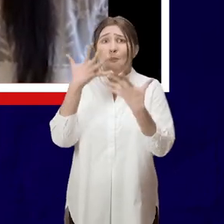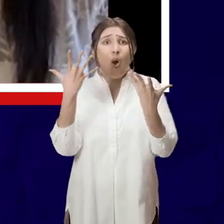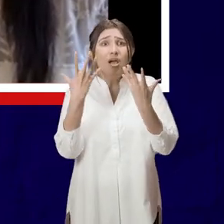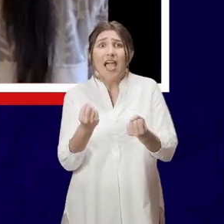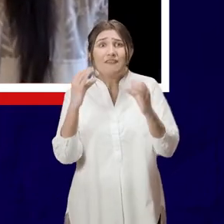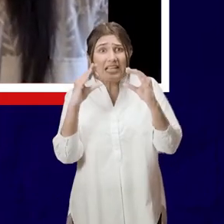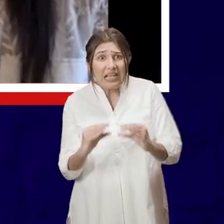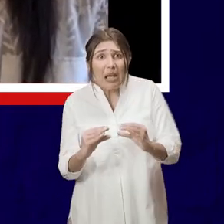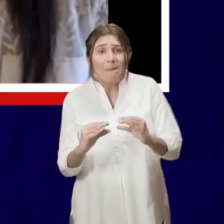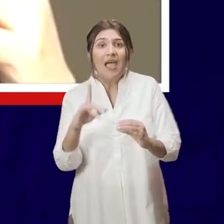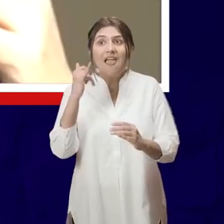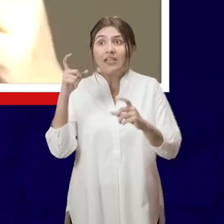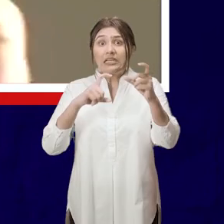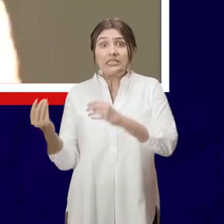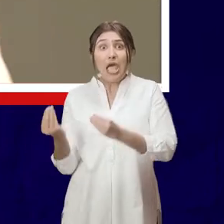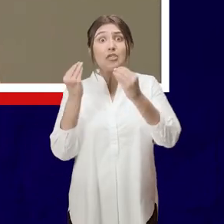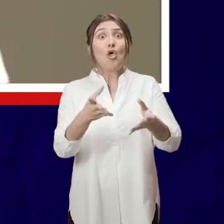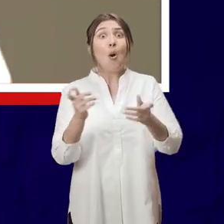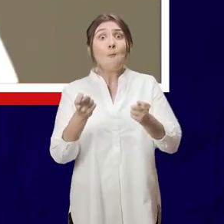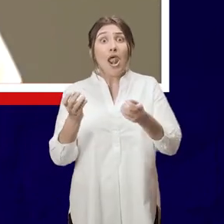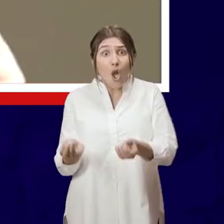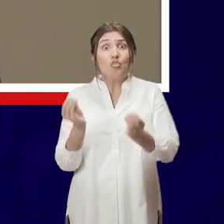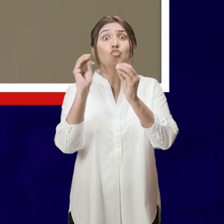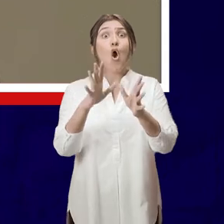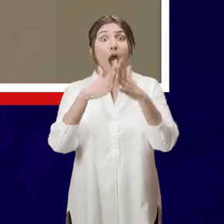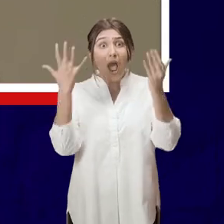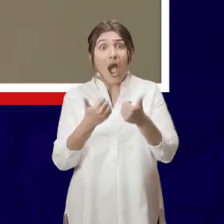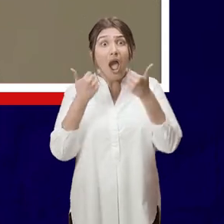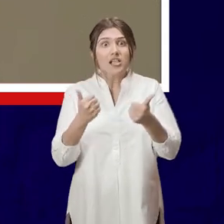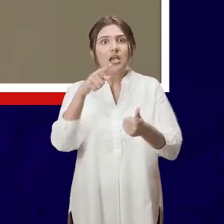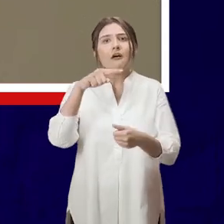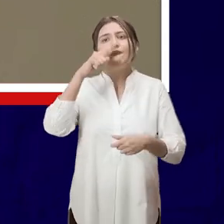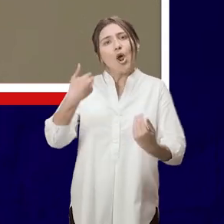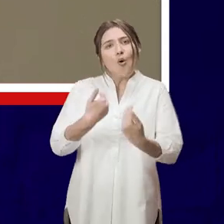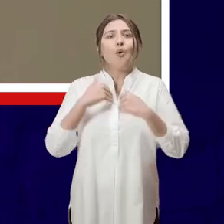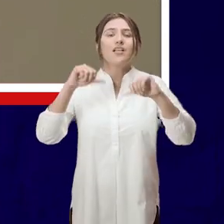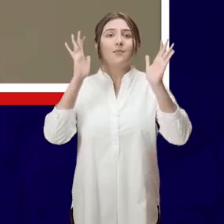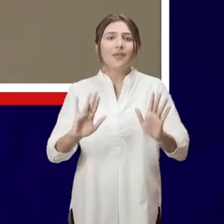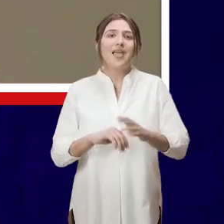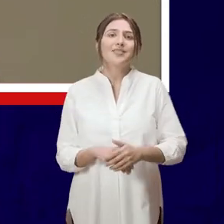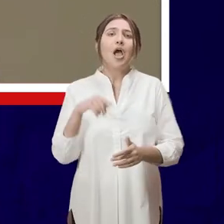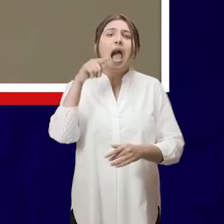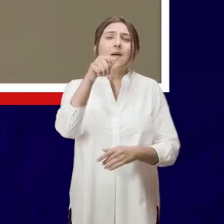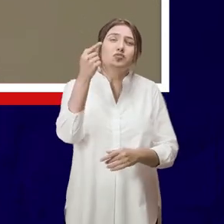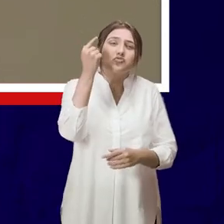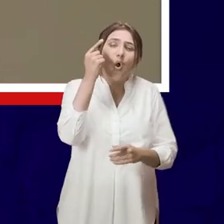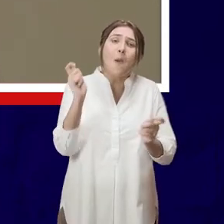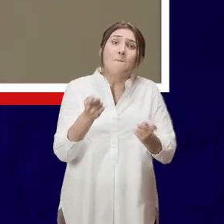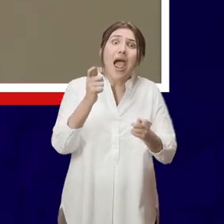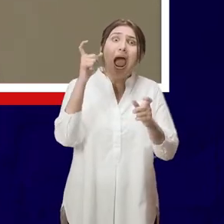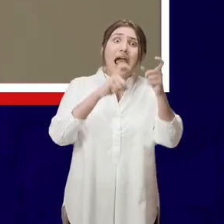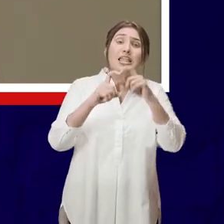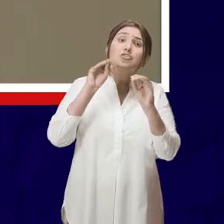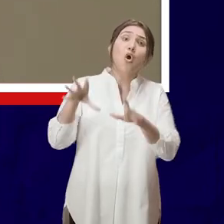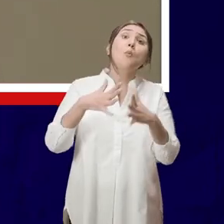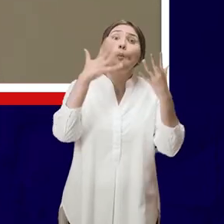that lifts you from everything else. And that we must never forget, that you need to be able to give them the best design possible. I mean,